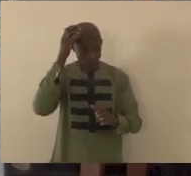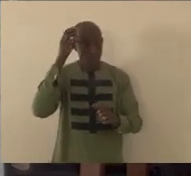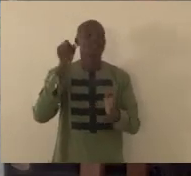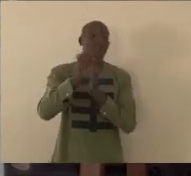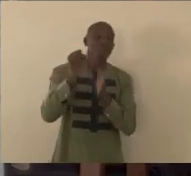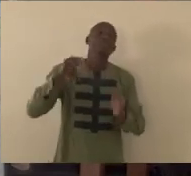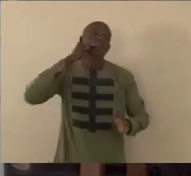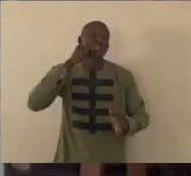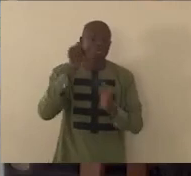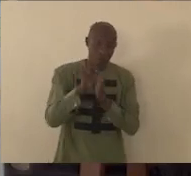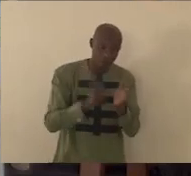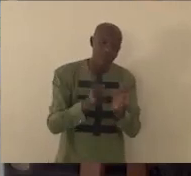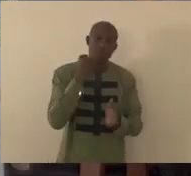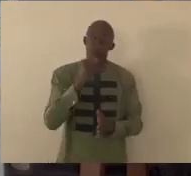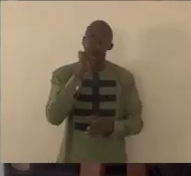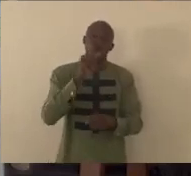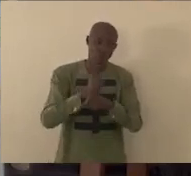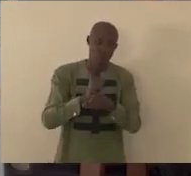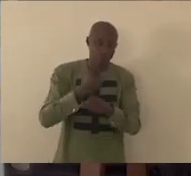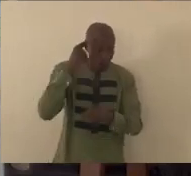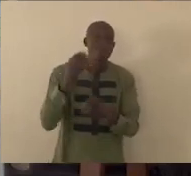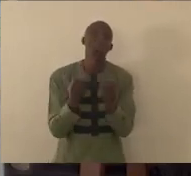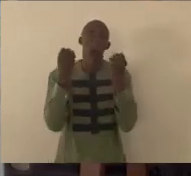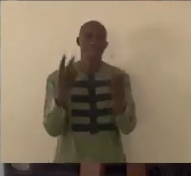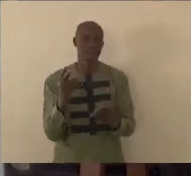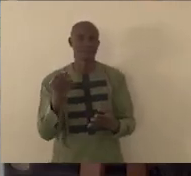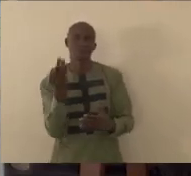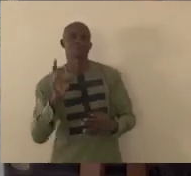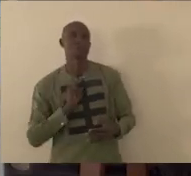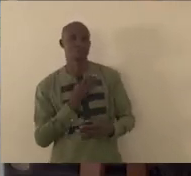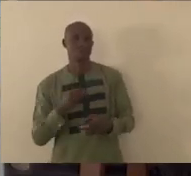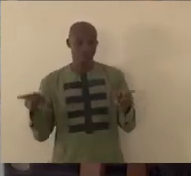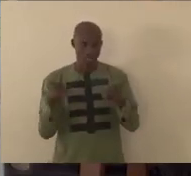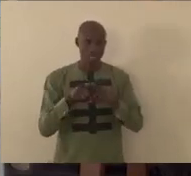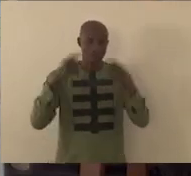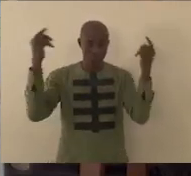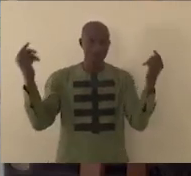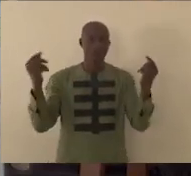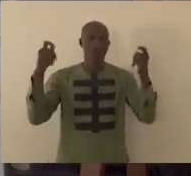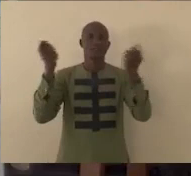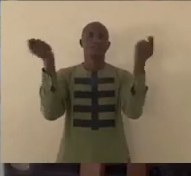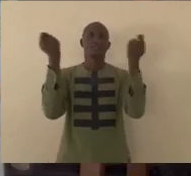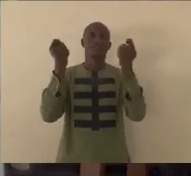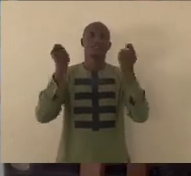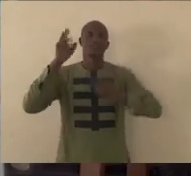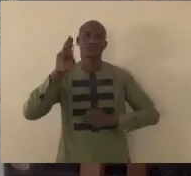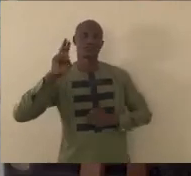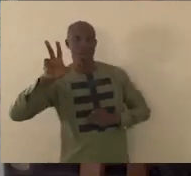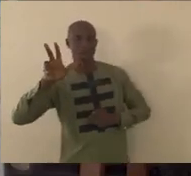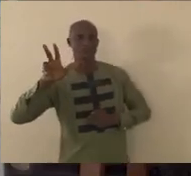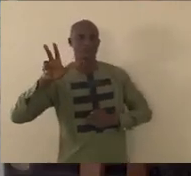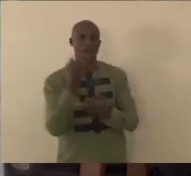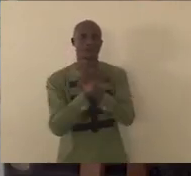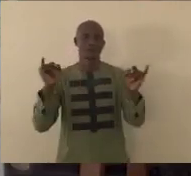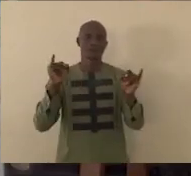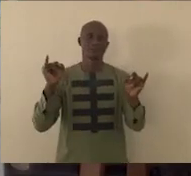not working for the overwhelming majority of the people. As we mark the 63rd anniversary of our independence from